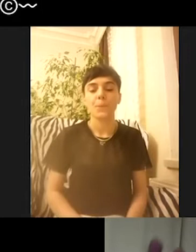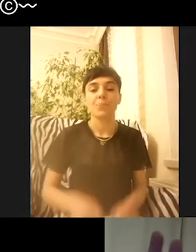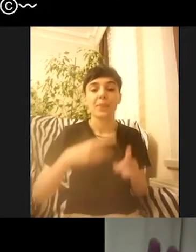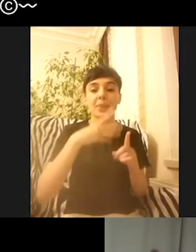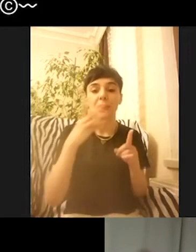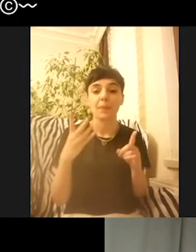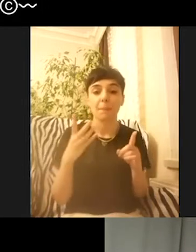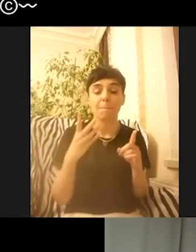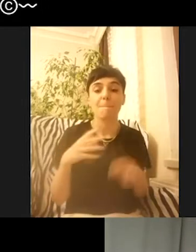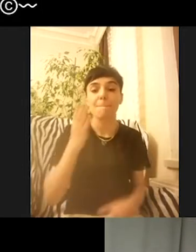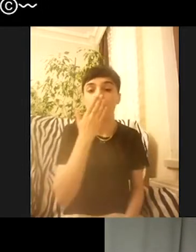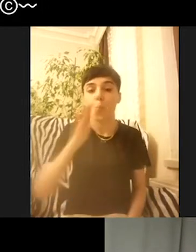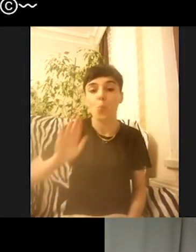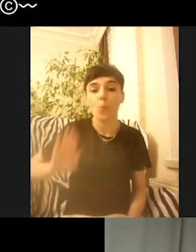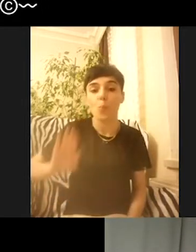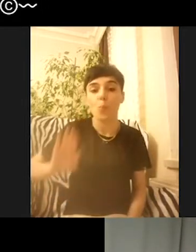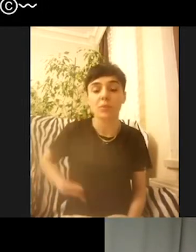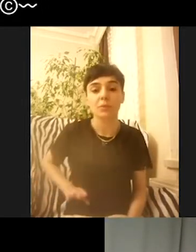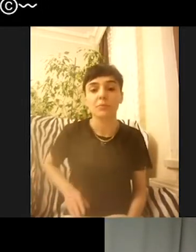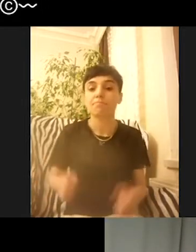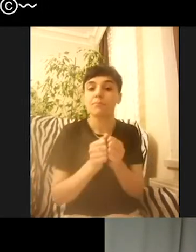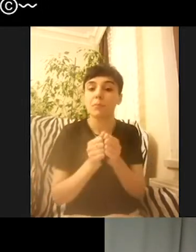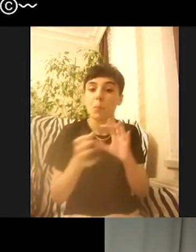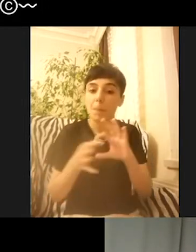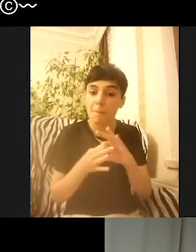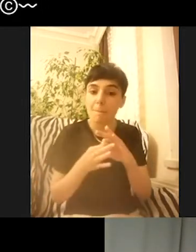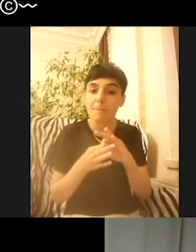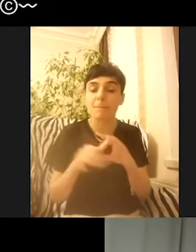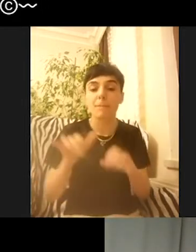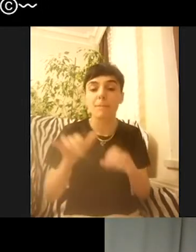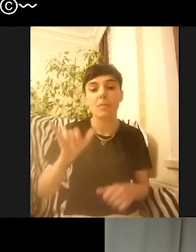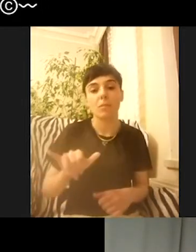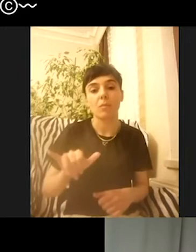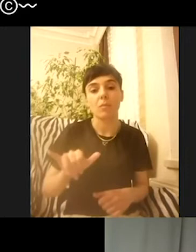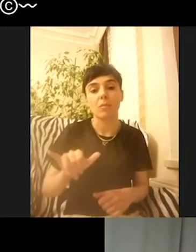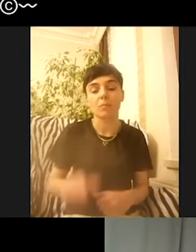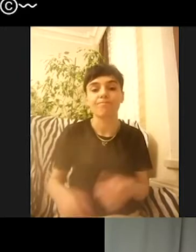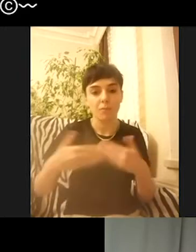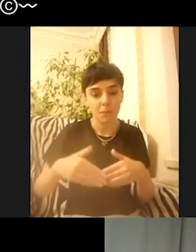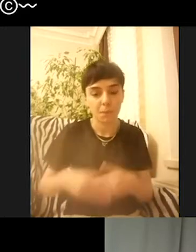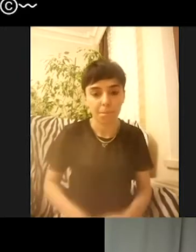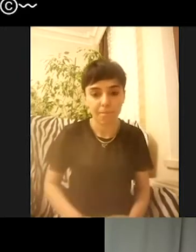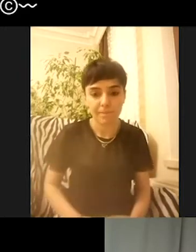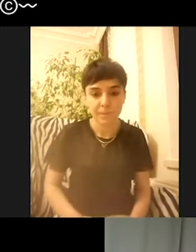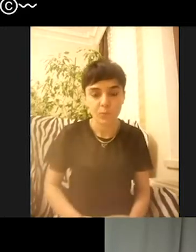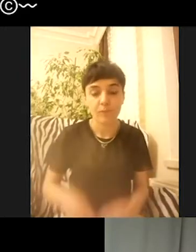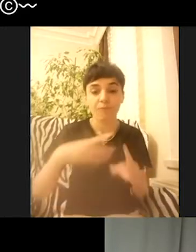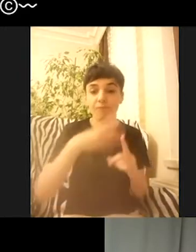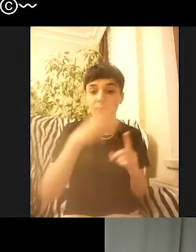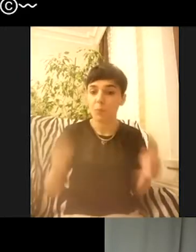are LGBT studies club. And today, nowadays, many cis heterosexual people may want to